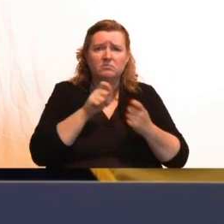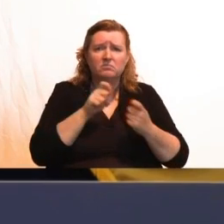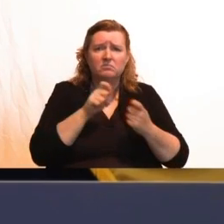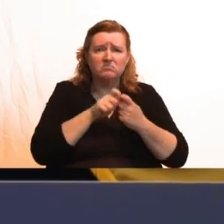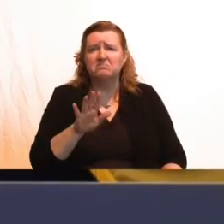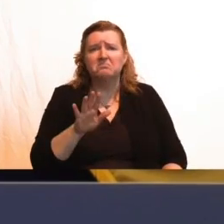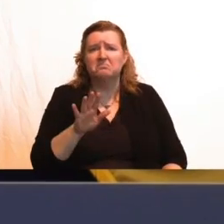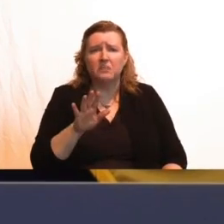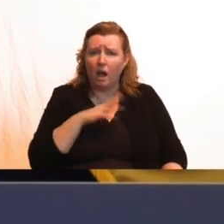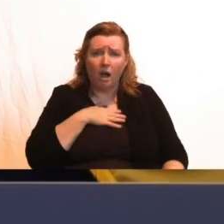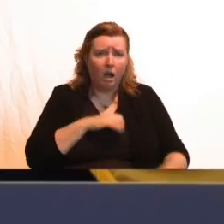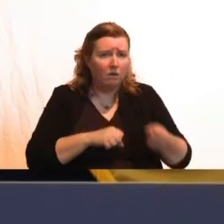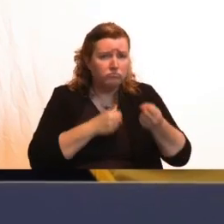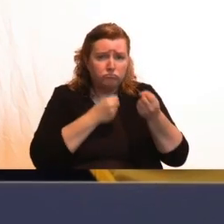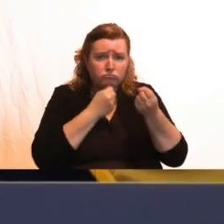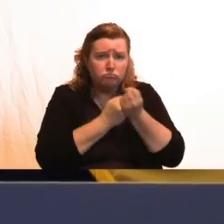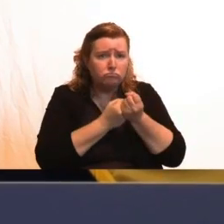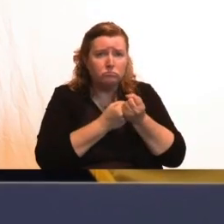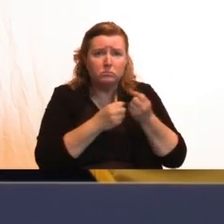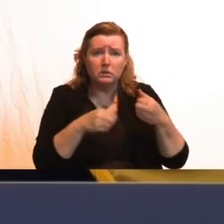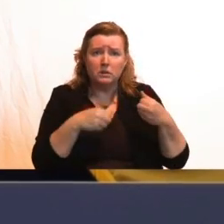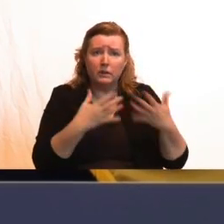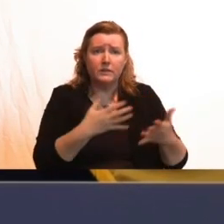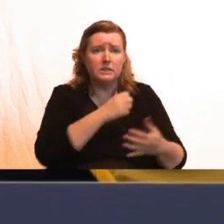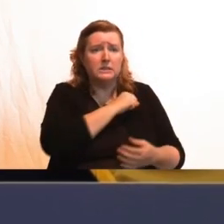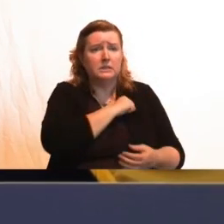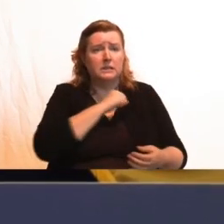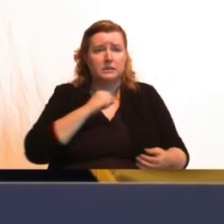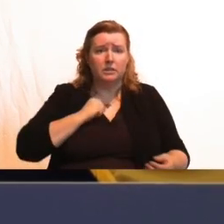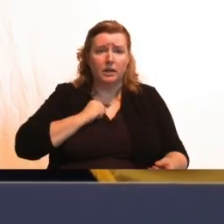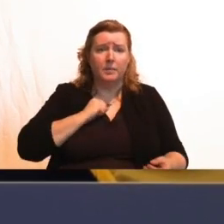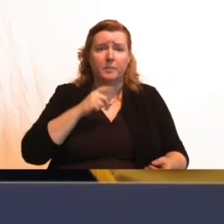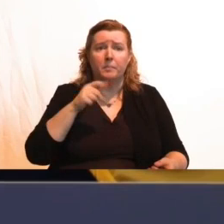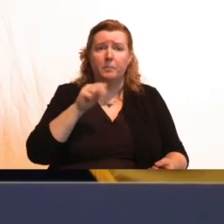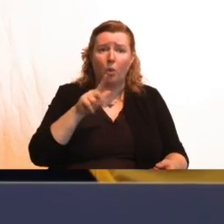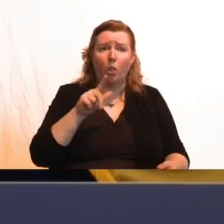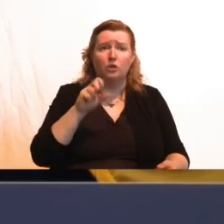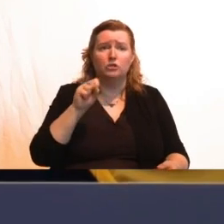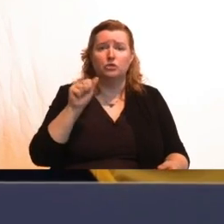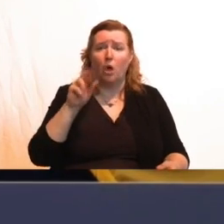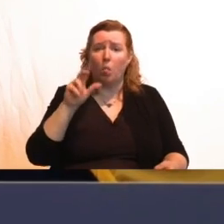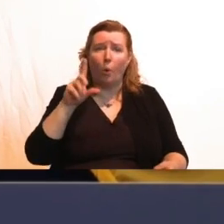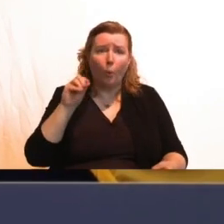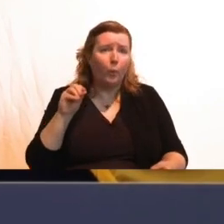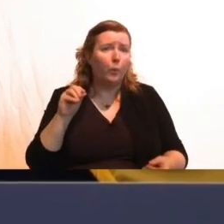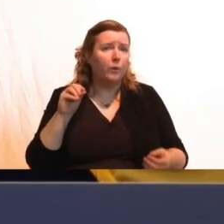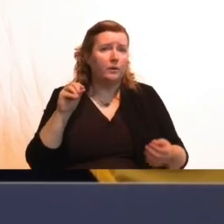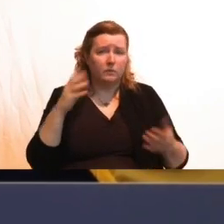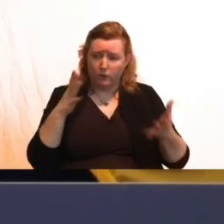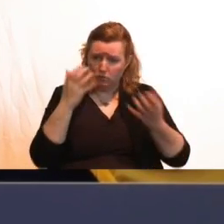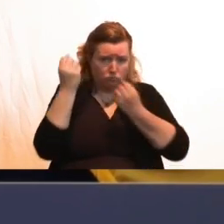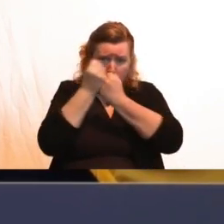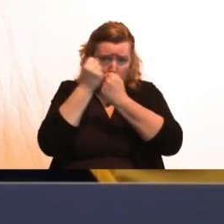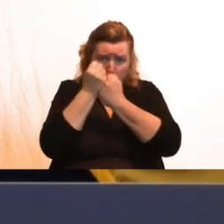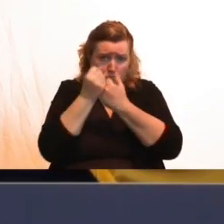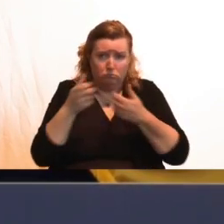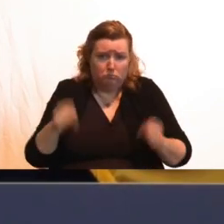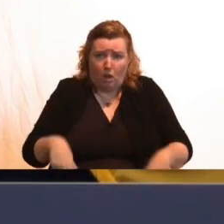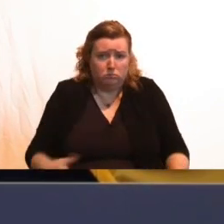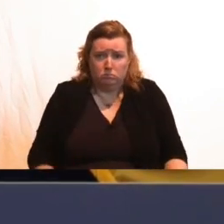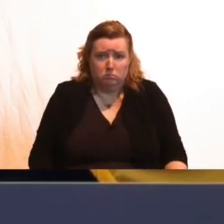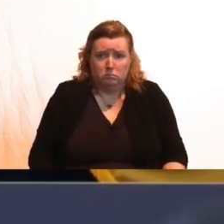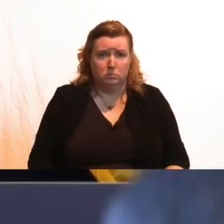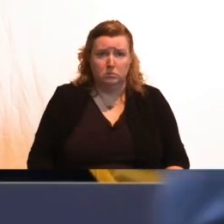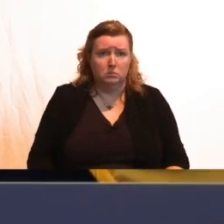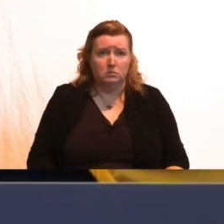credit. Between that prospective bill, which really, Paramount, if you correct me if I'm wrong, has overwhelmingly to do with how we